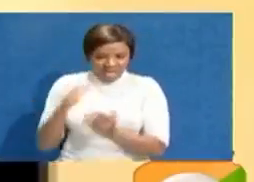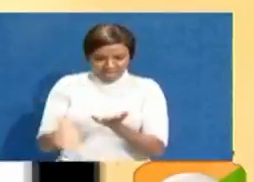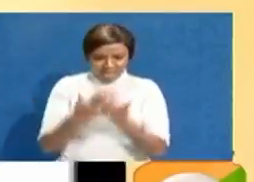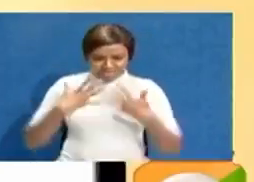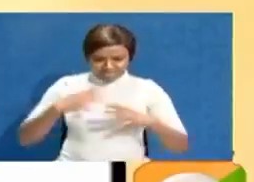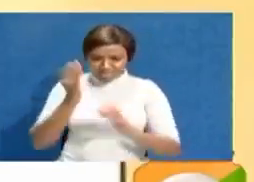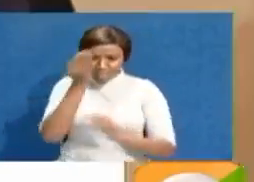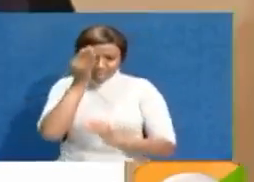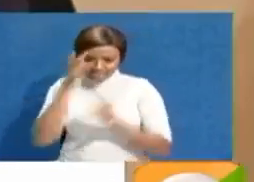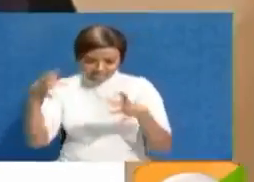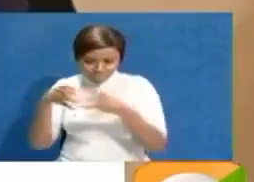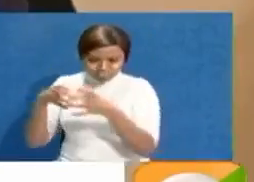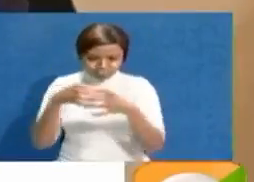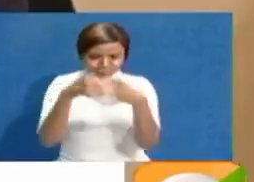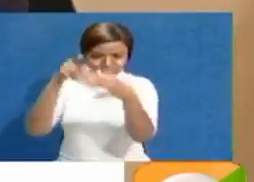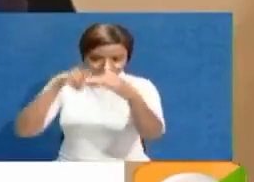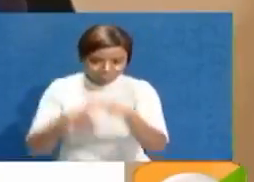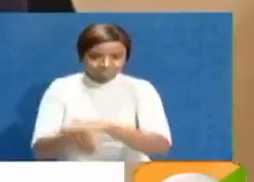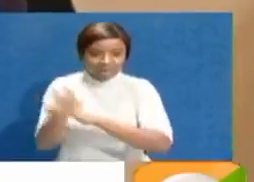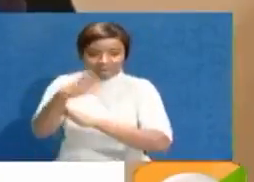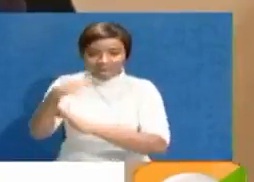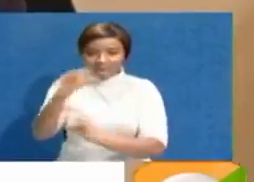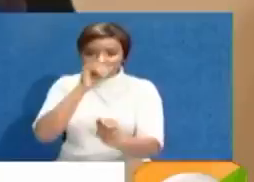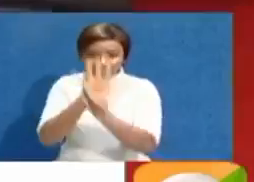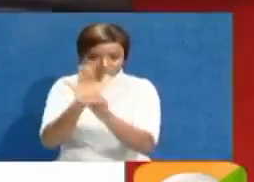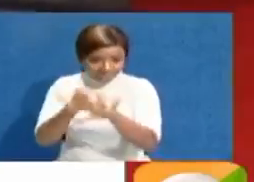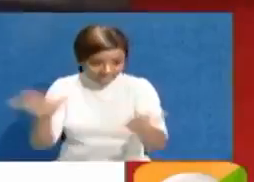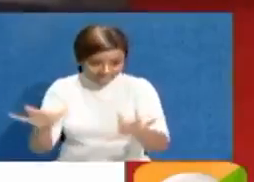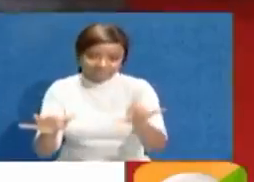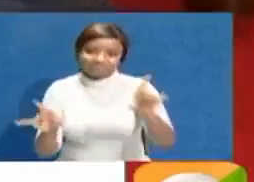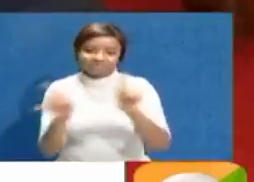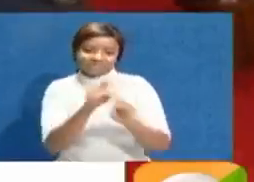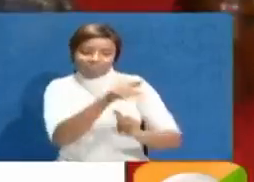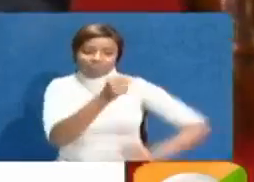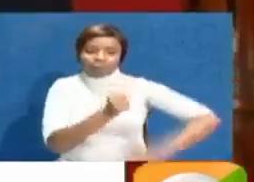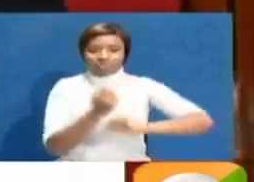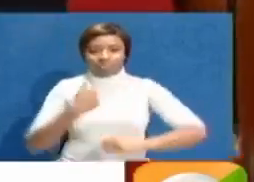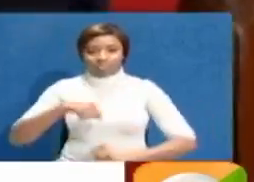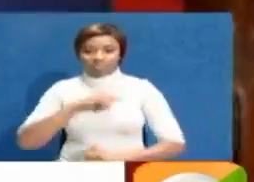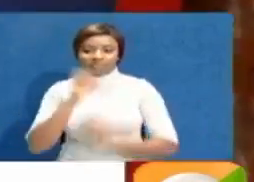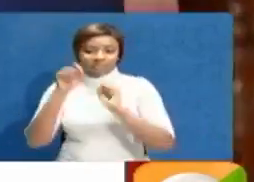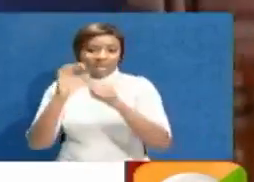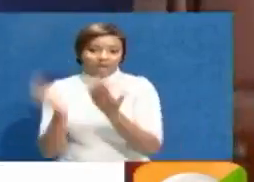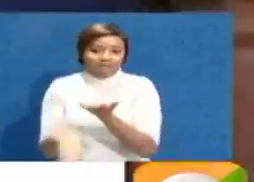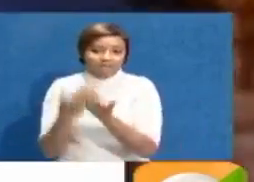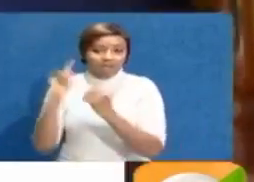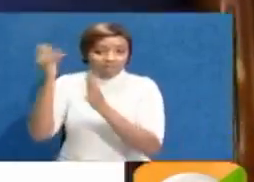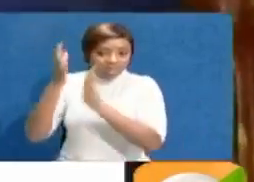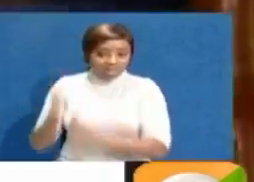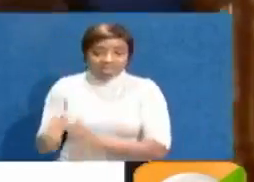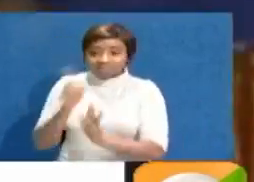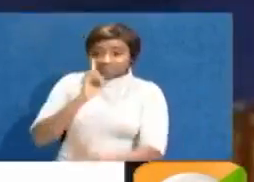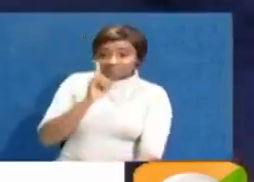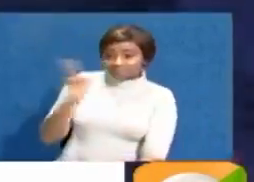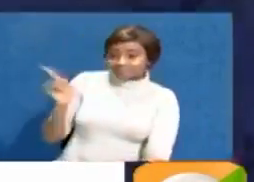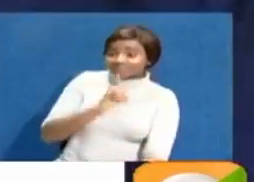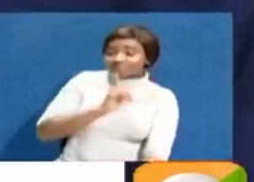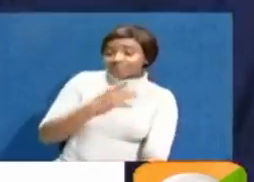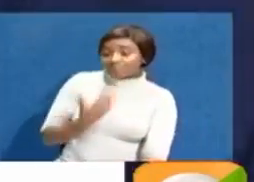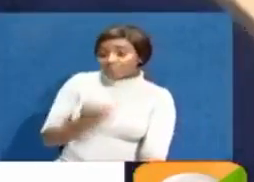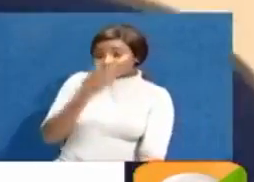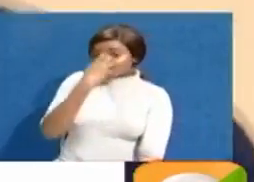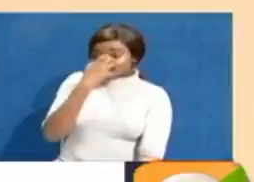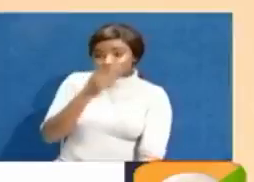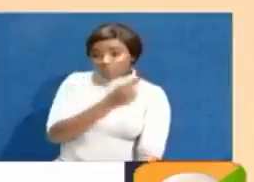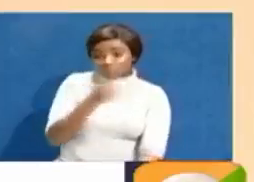on the way and get us to Canaan. Raila taking a dig at Deputy President William Ruto, saying the